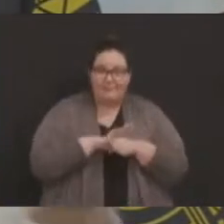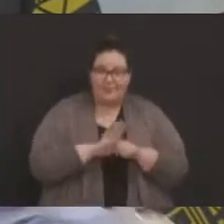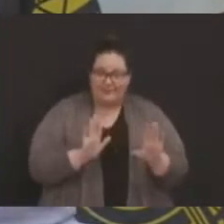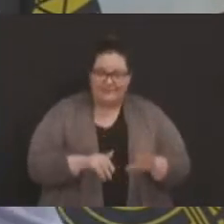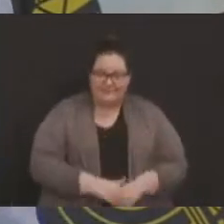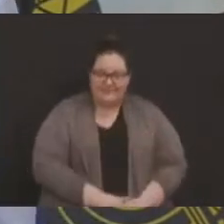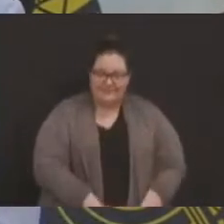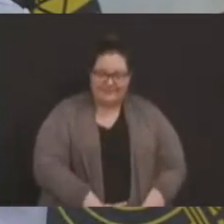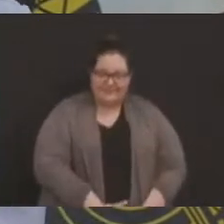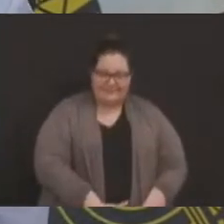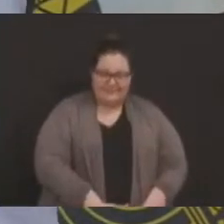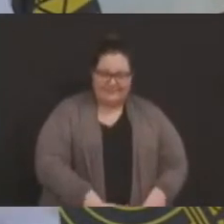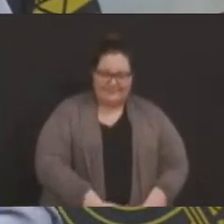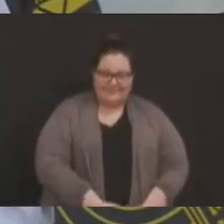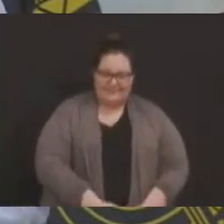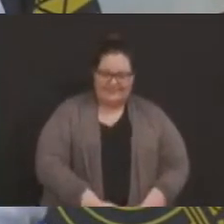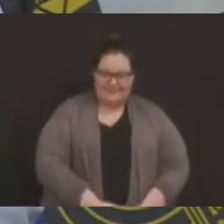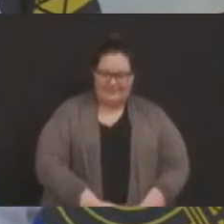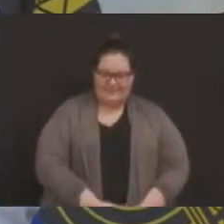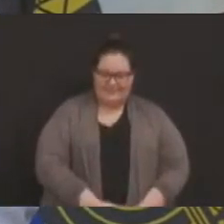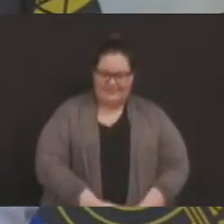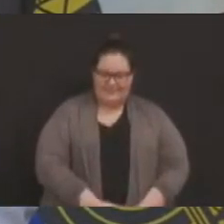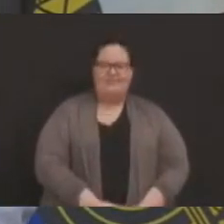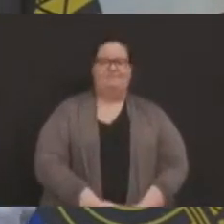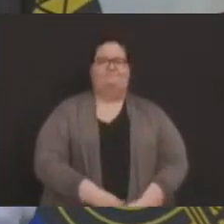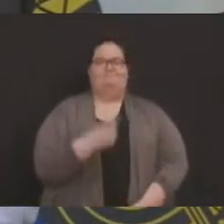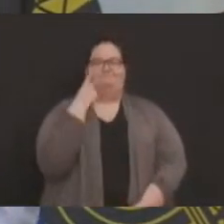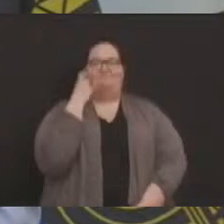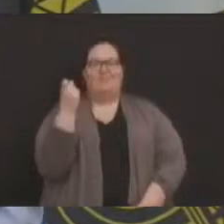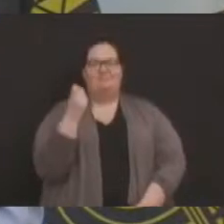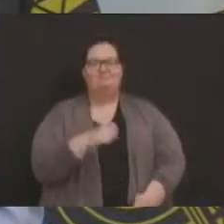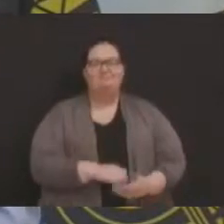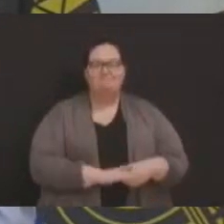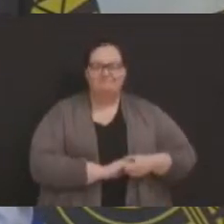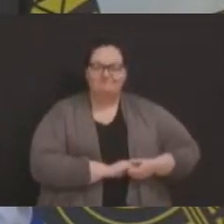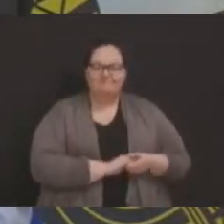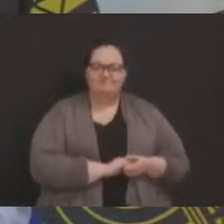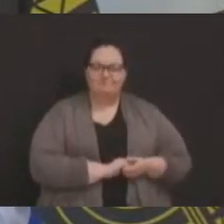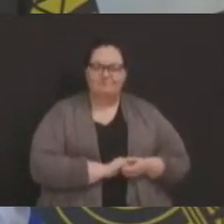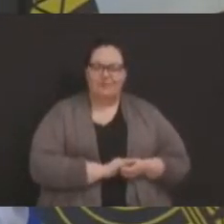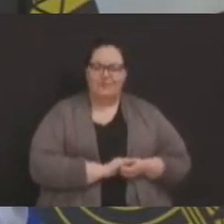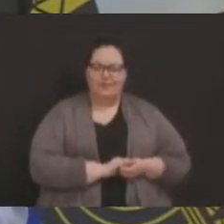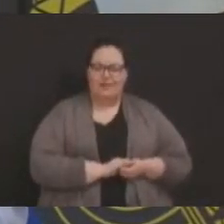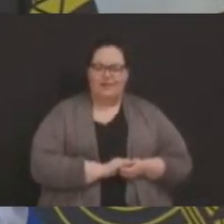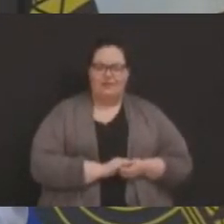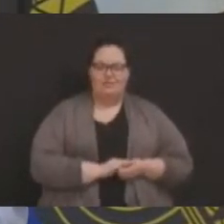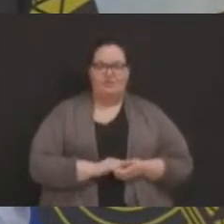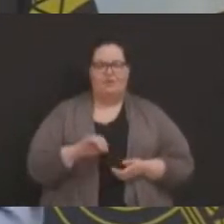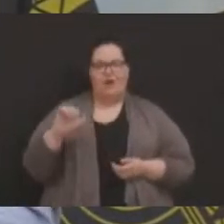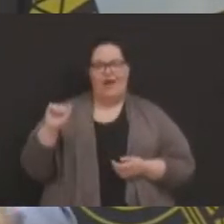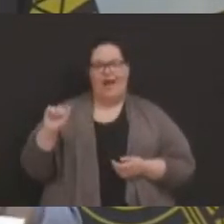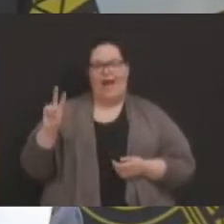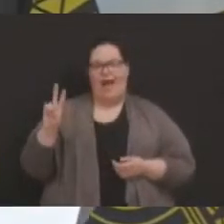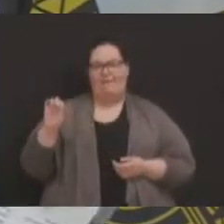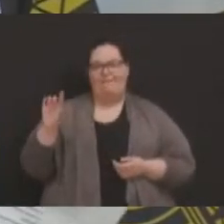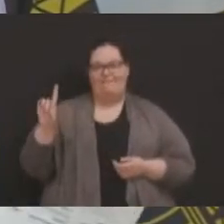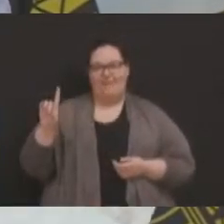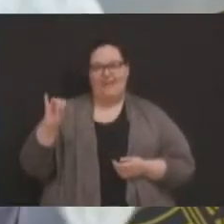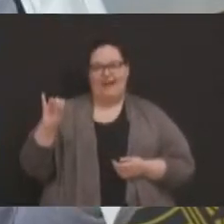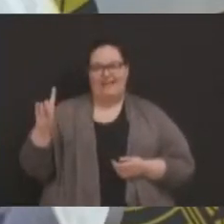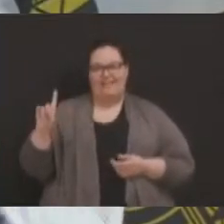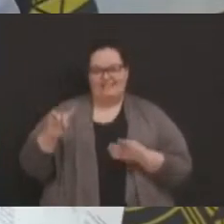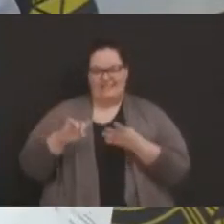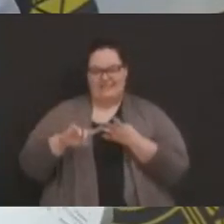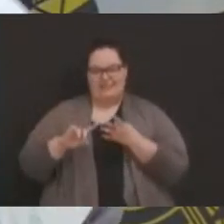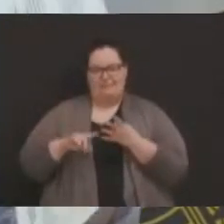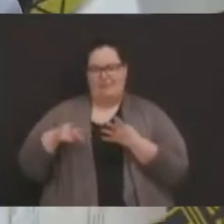I don't know if I have everything for PanBio. So again, the Abbott ID now is a point-of-care test. It is a rapid test, but